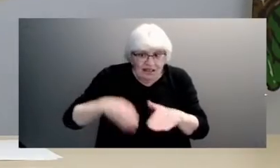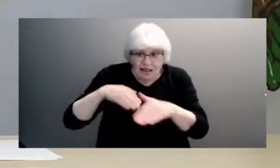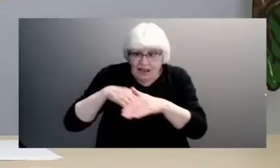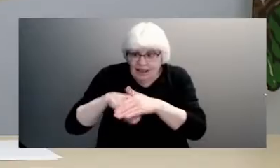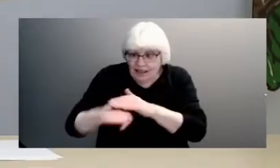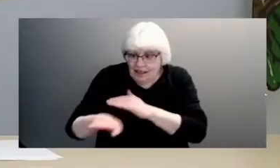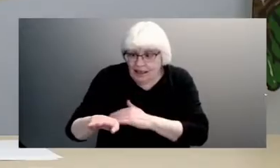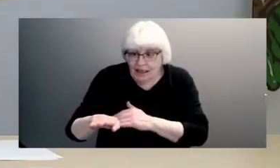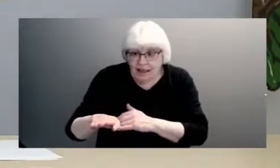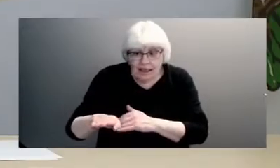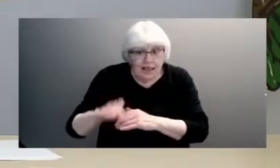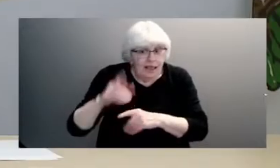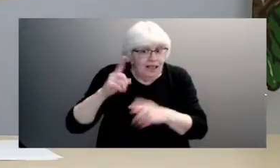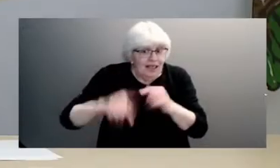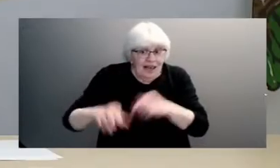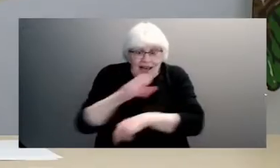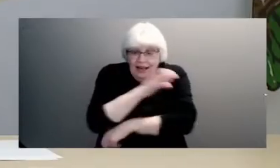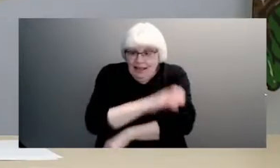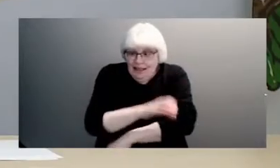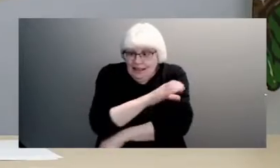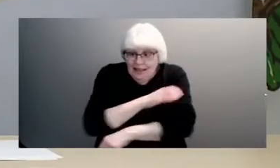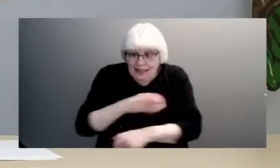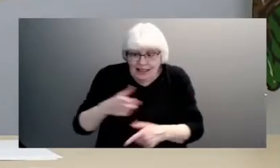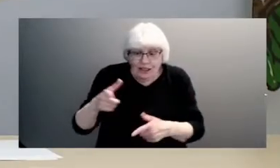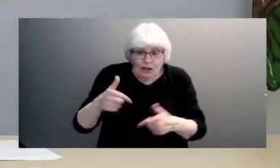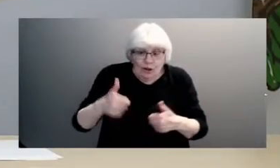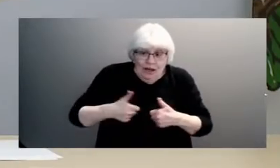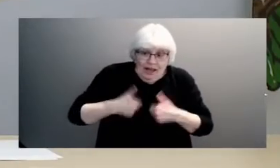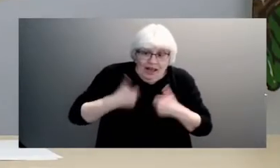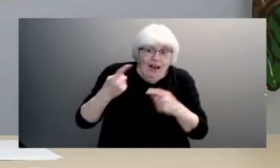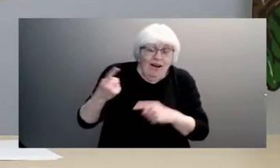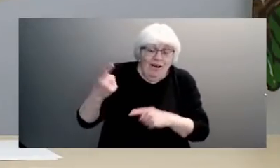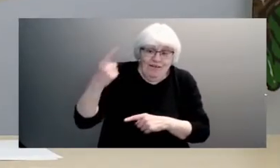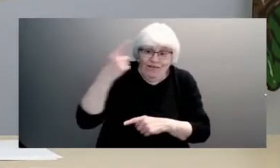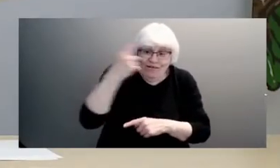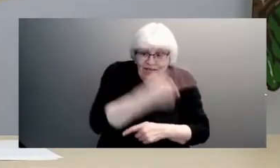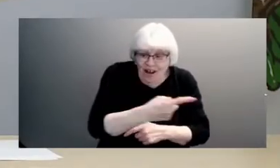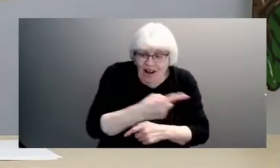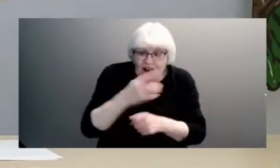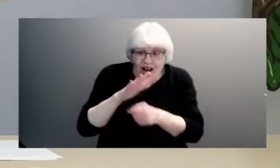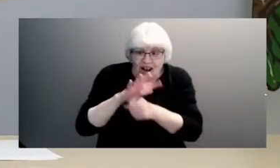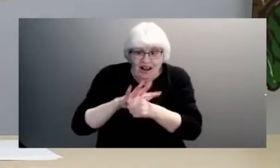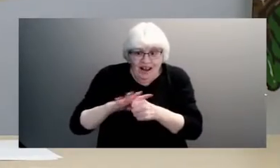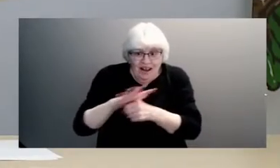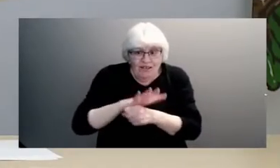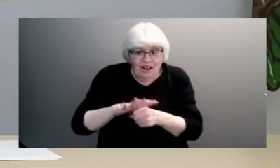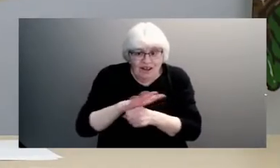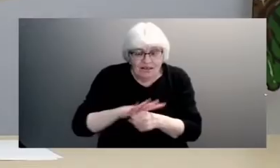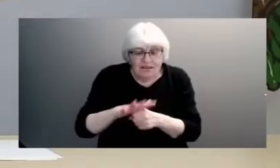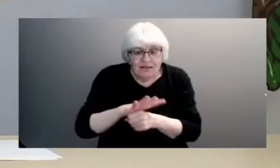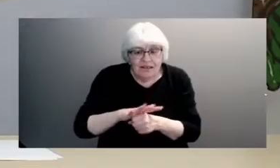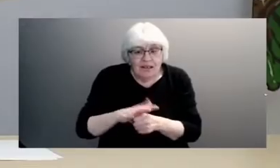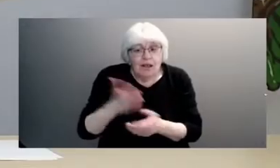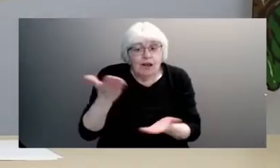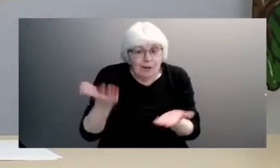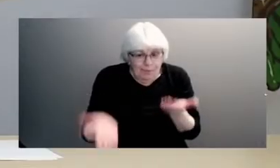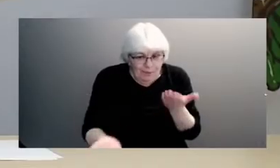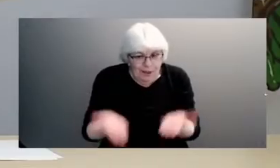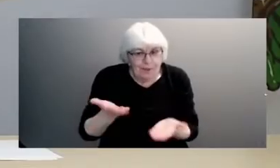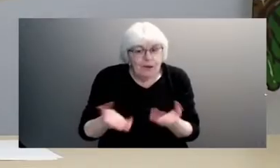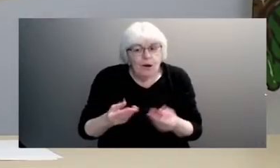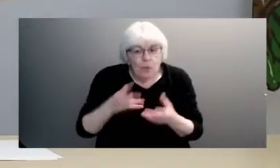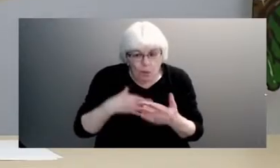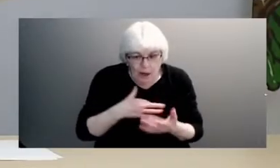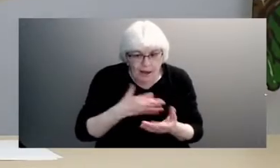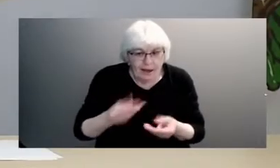4. That may be where we can try to complement what testing we're doing with the antigen test. So those would be a couple of places that